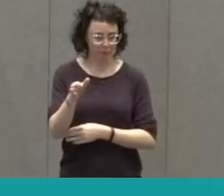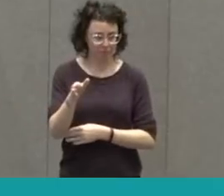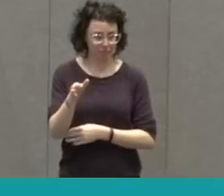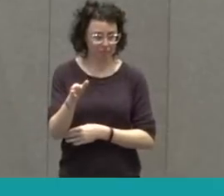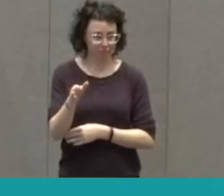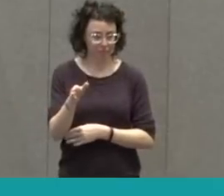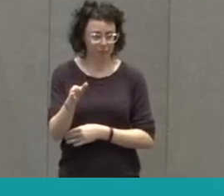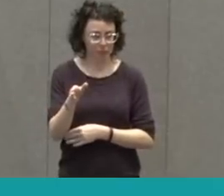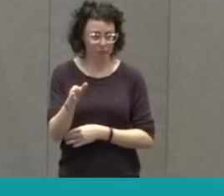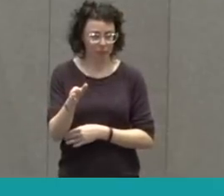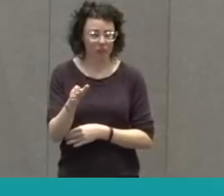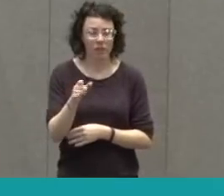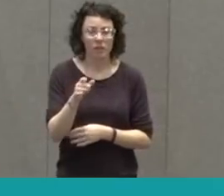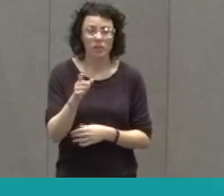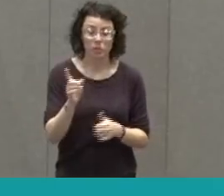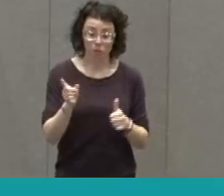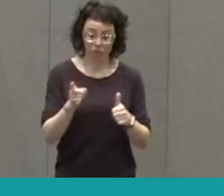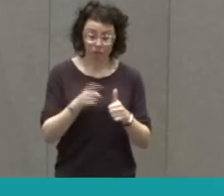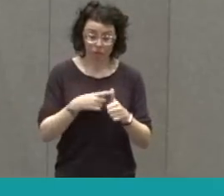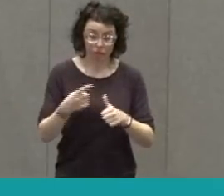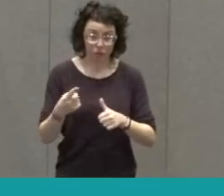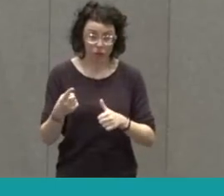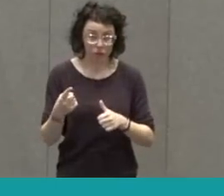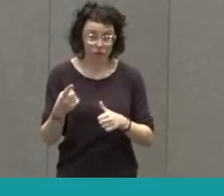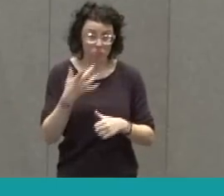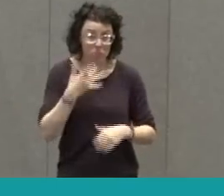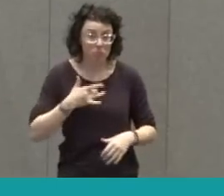think would be the first one that I would take?